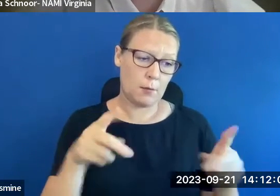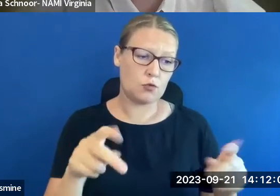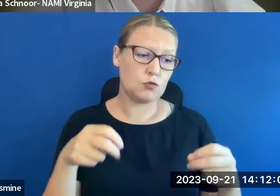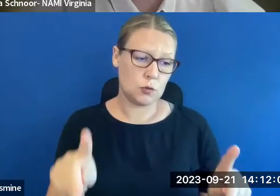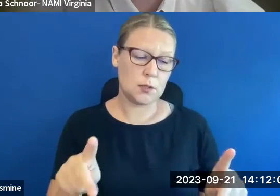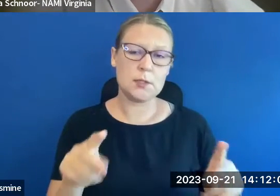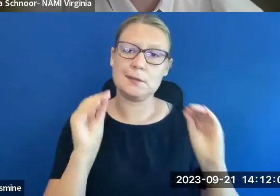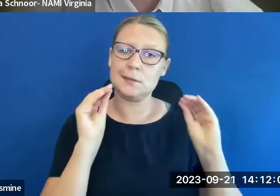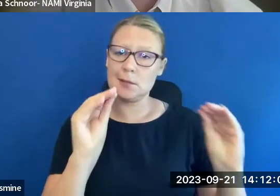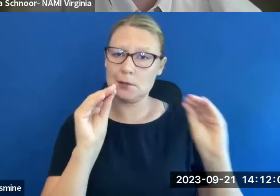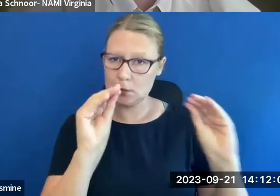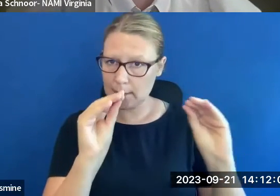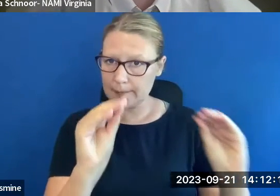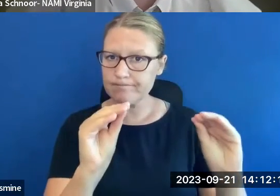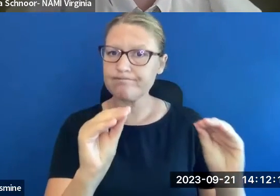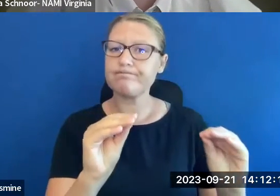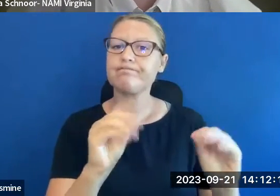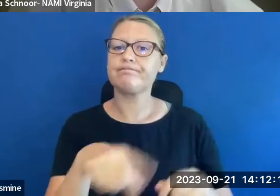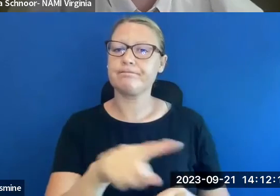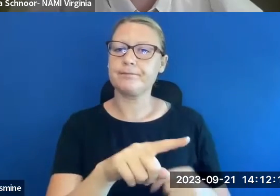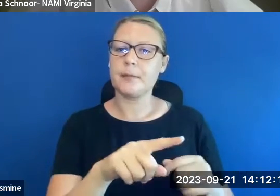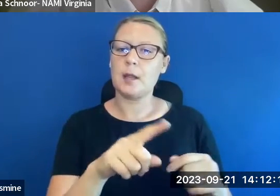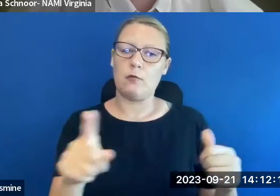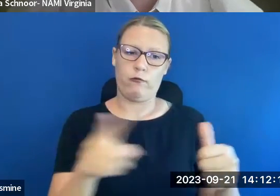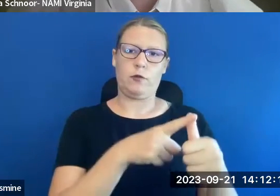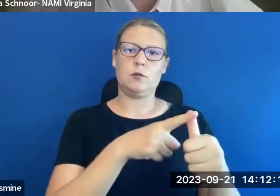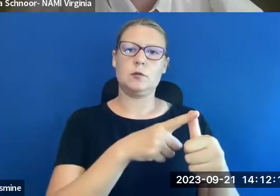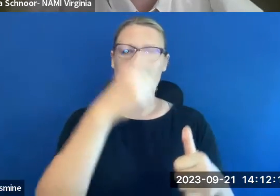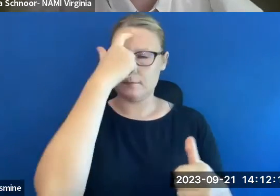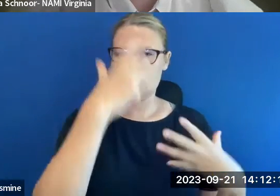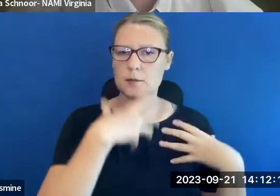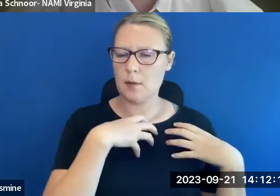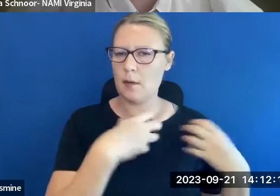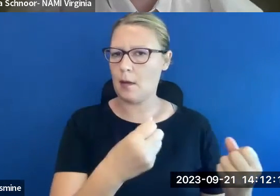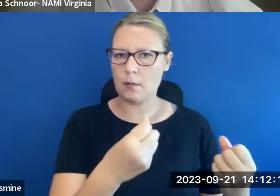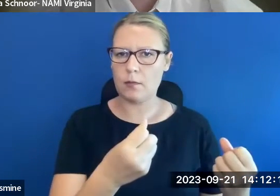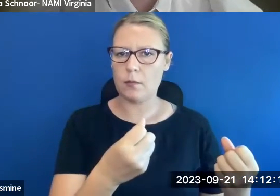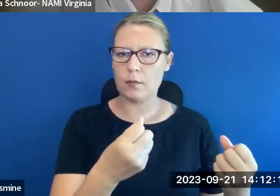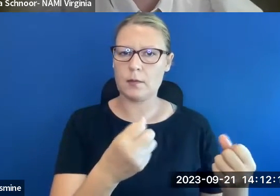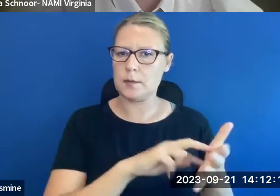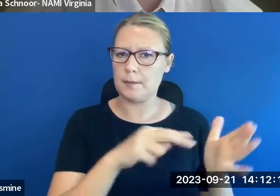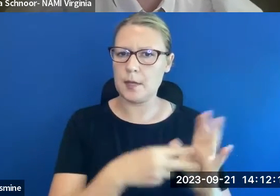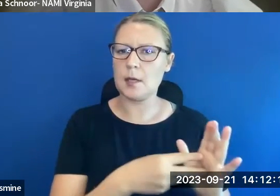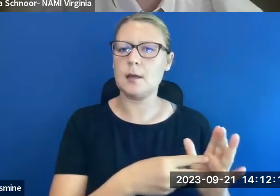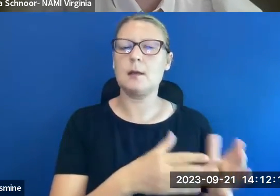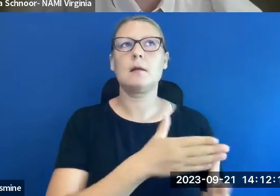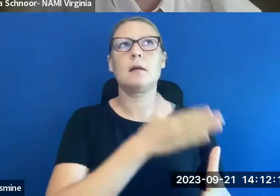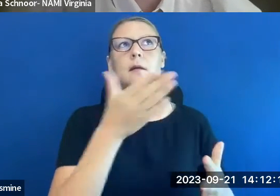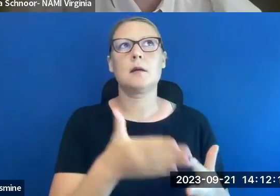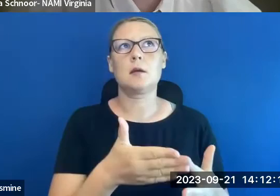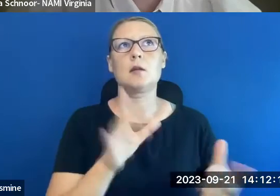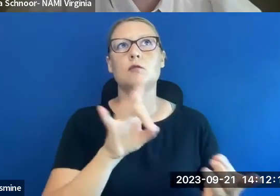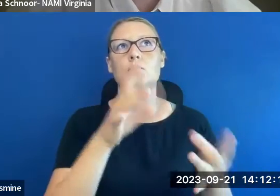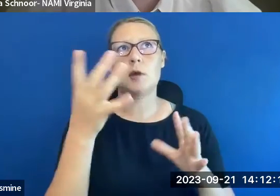them on one, mental health in itself, but also definitely with crisis situations